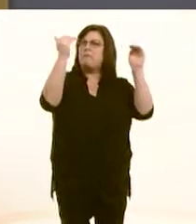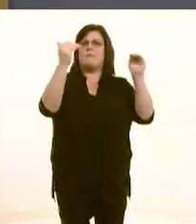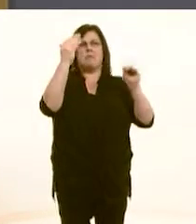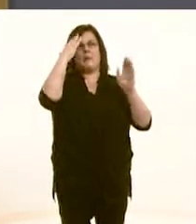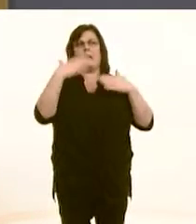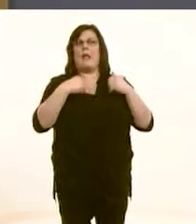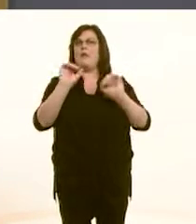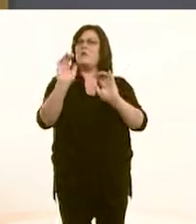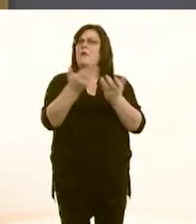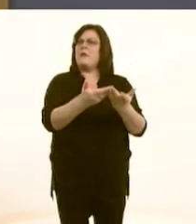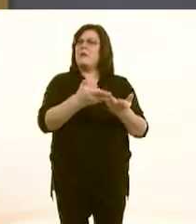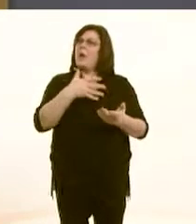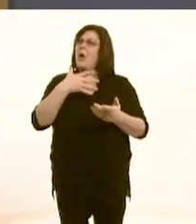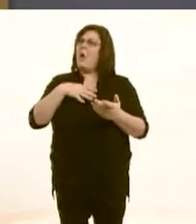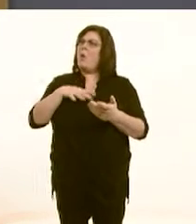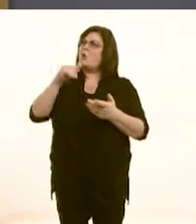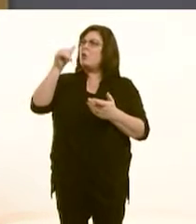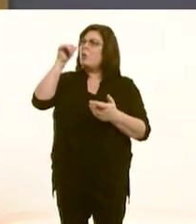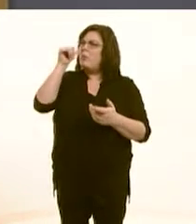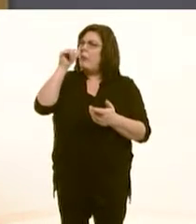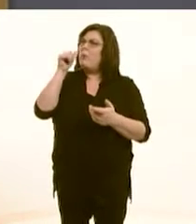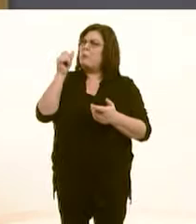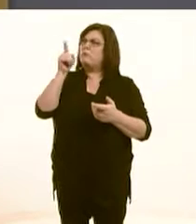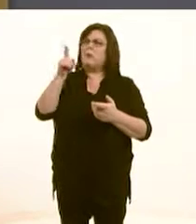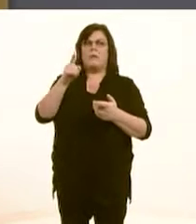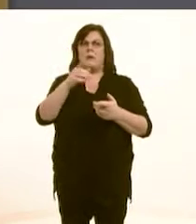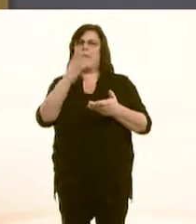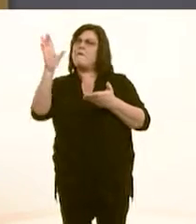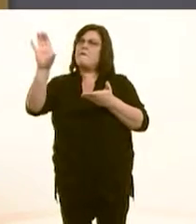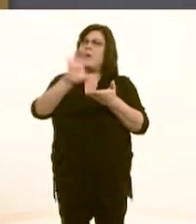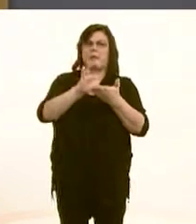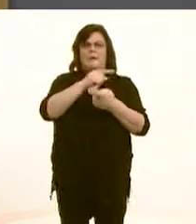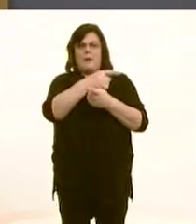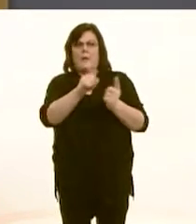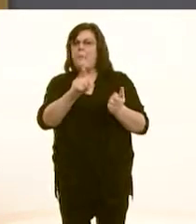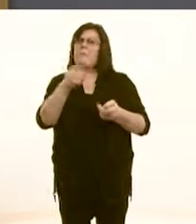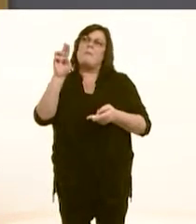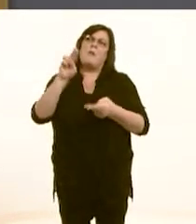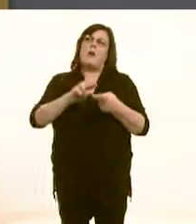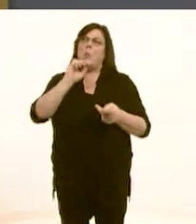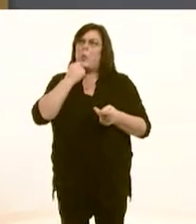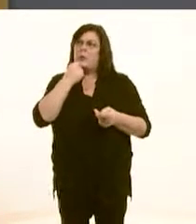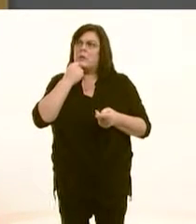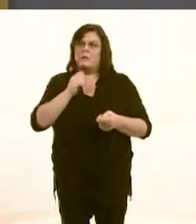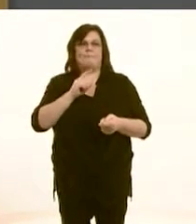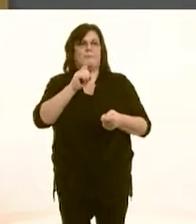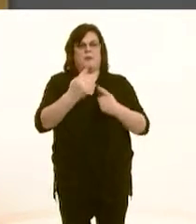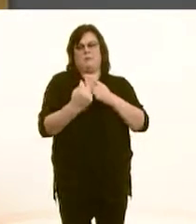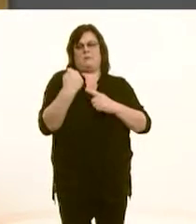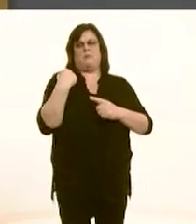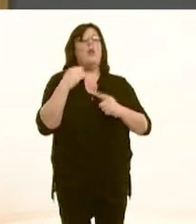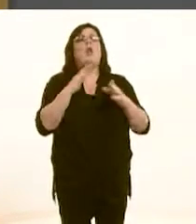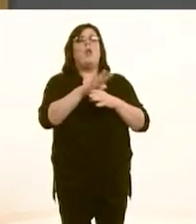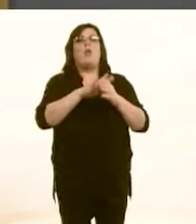you that funding for mental health services had not been cut. I received information from the health boards